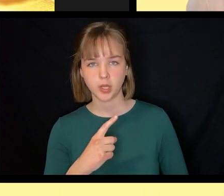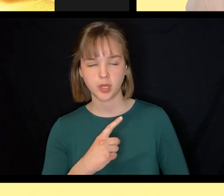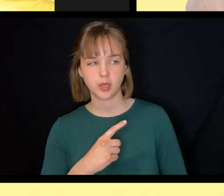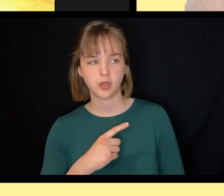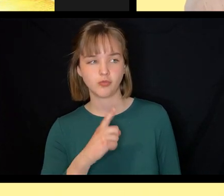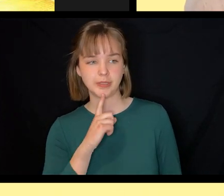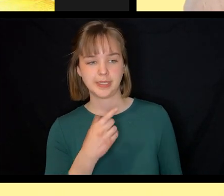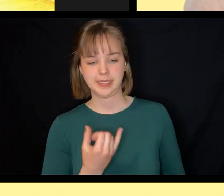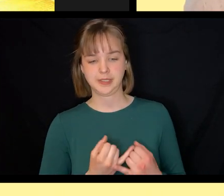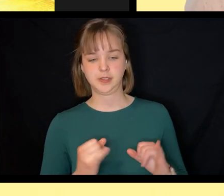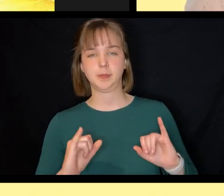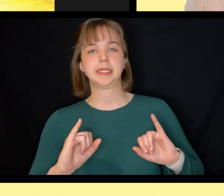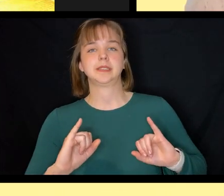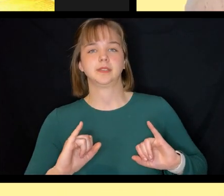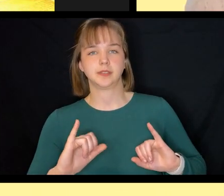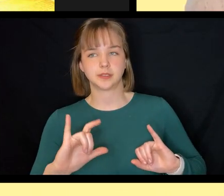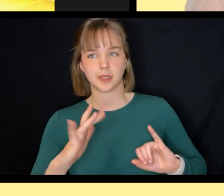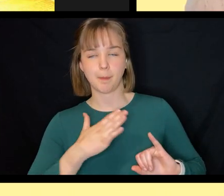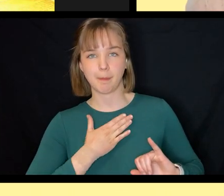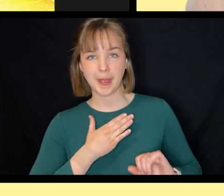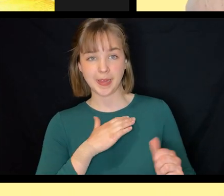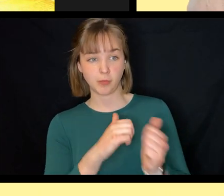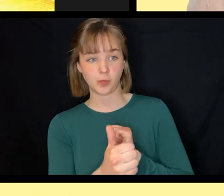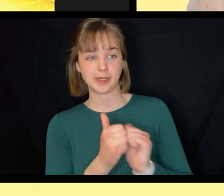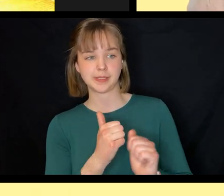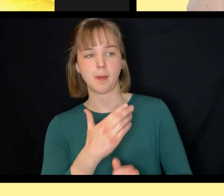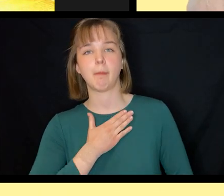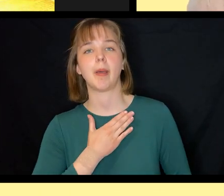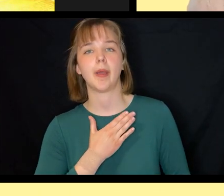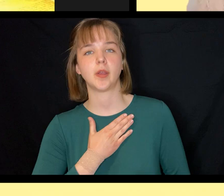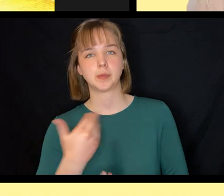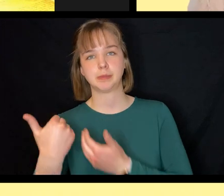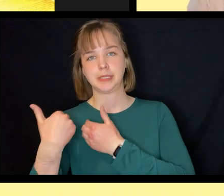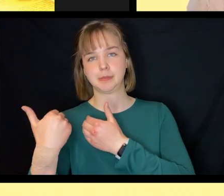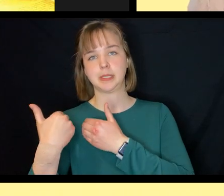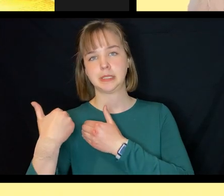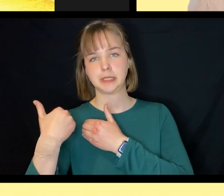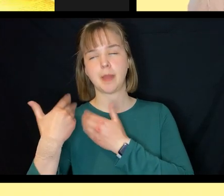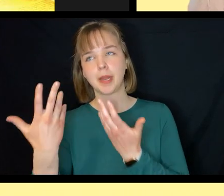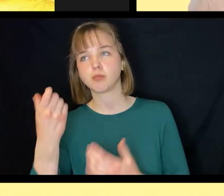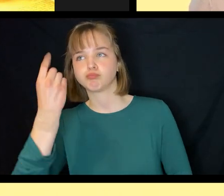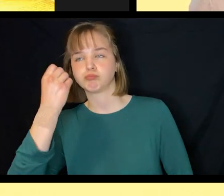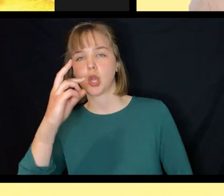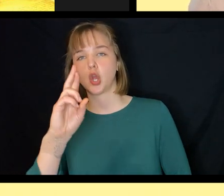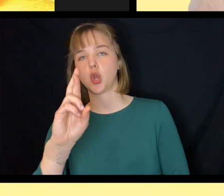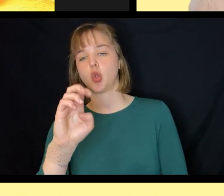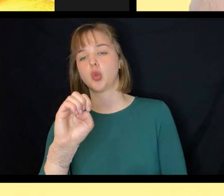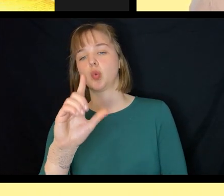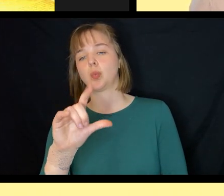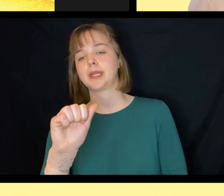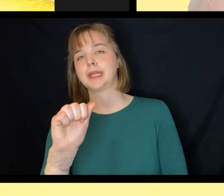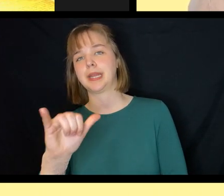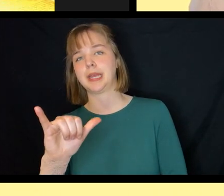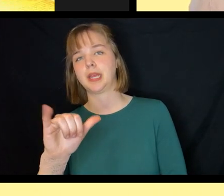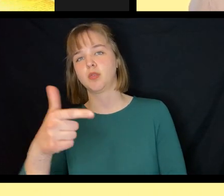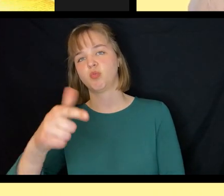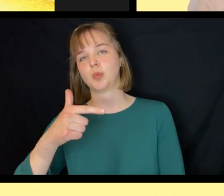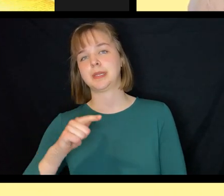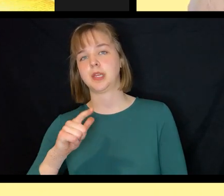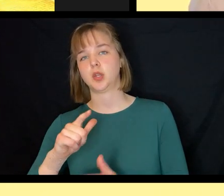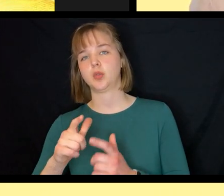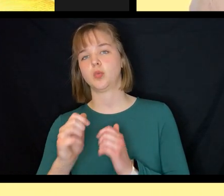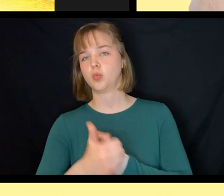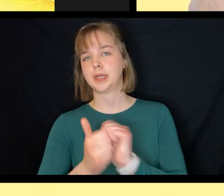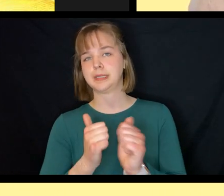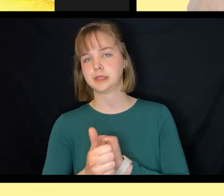of it all, whereas like everything you do is dependent on you. Like my teammates can't like in a relay, sure. But like in my races, like